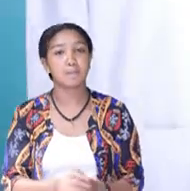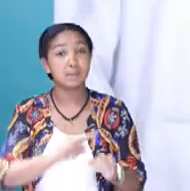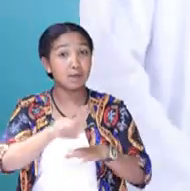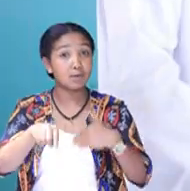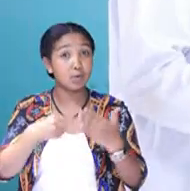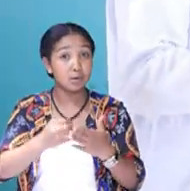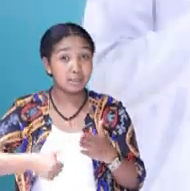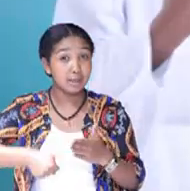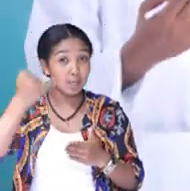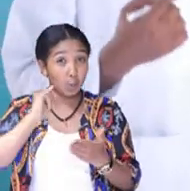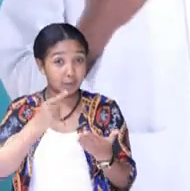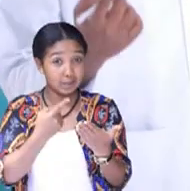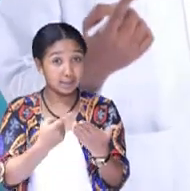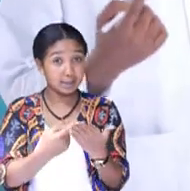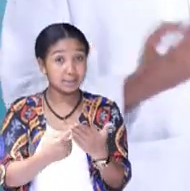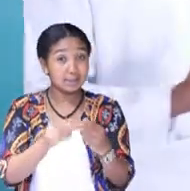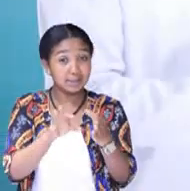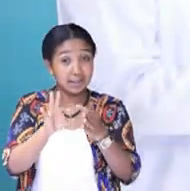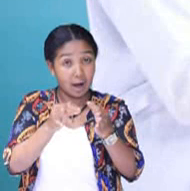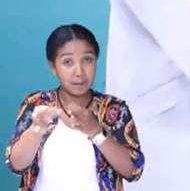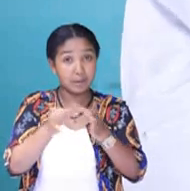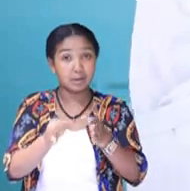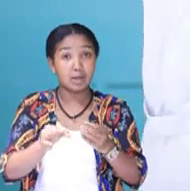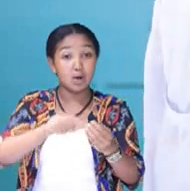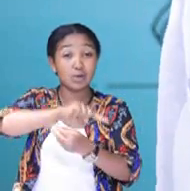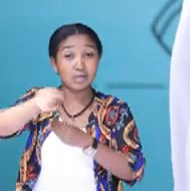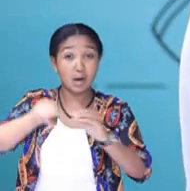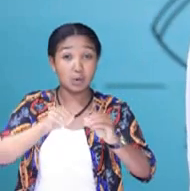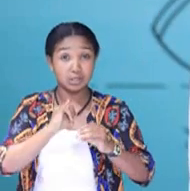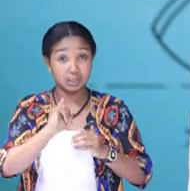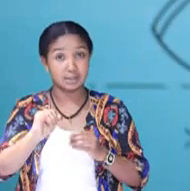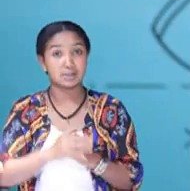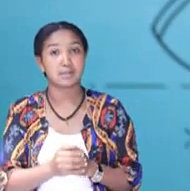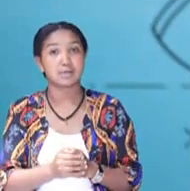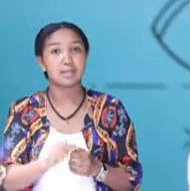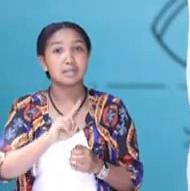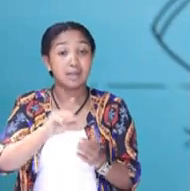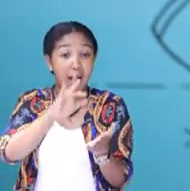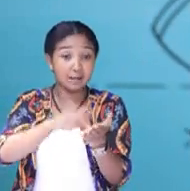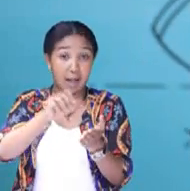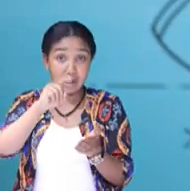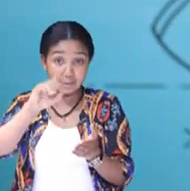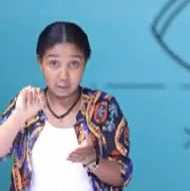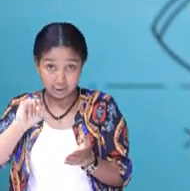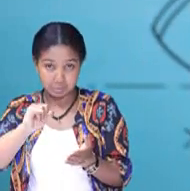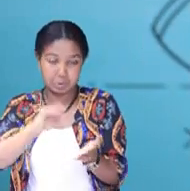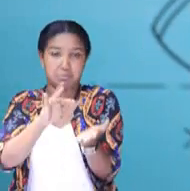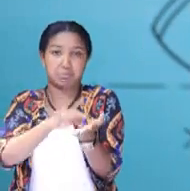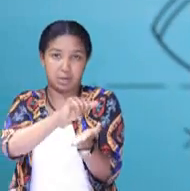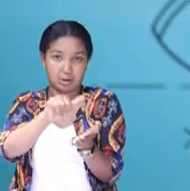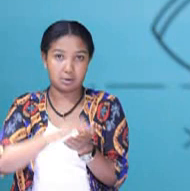Therefore, the key point in describing rotational motion is the axis of rotation, the